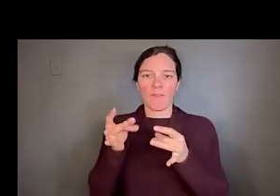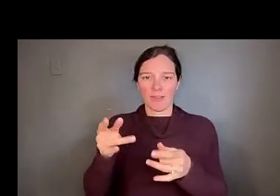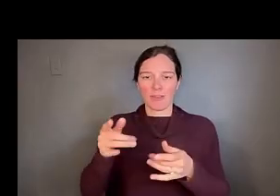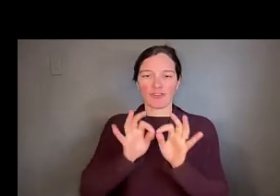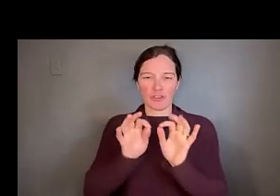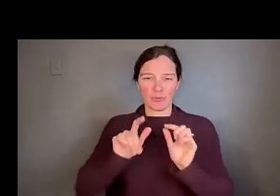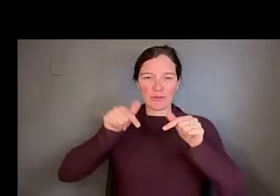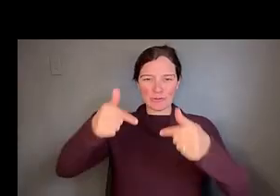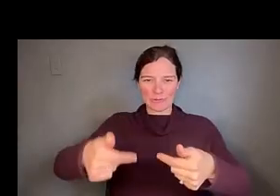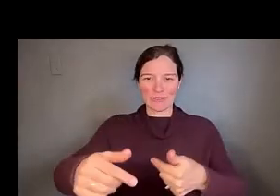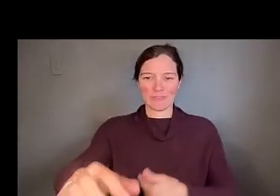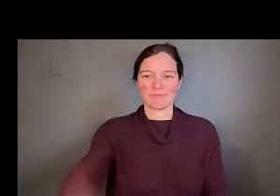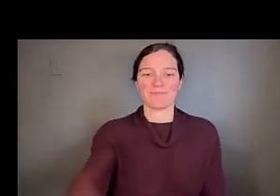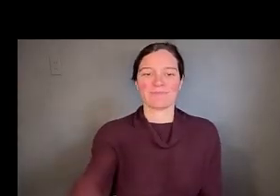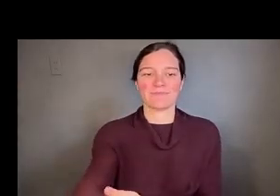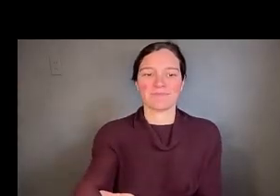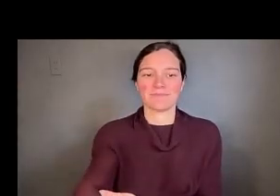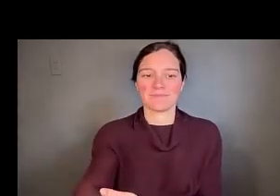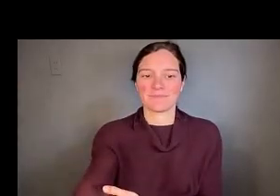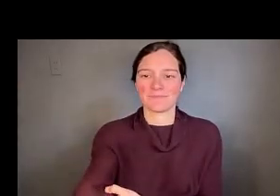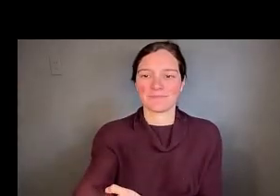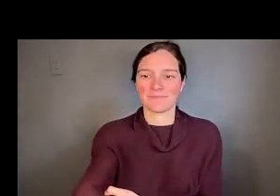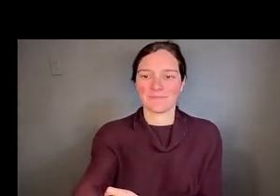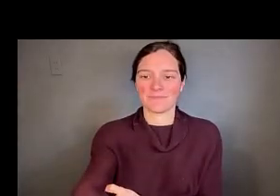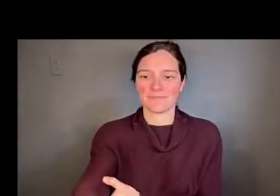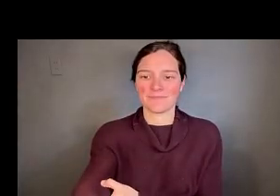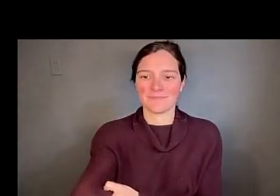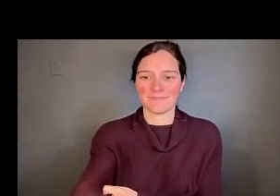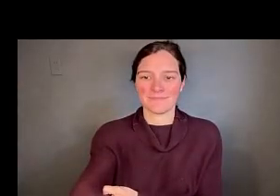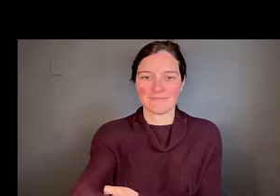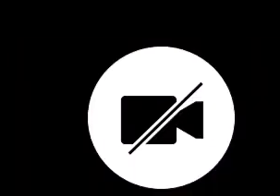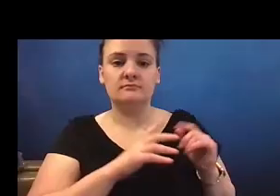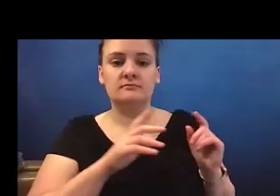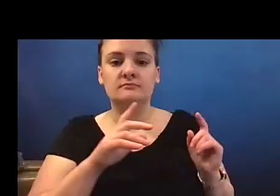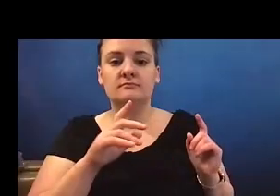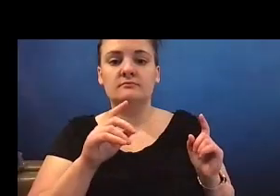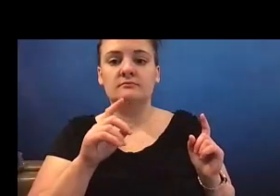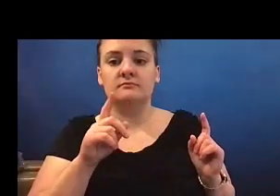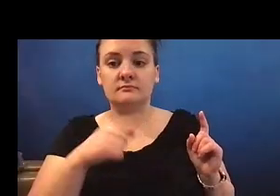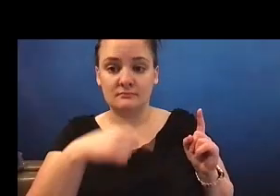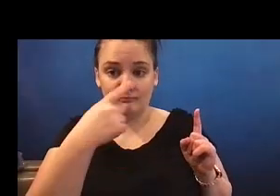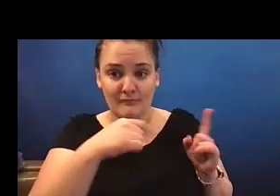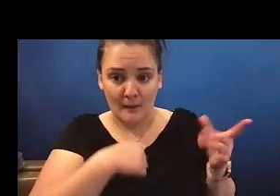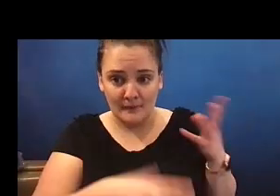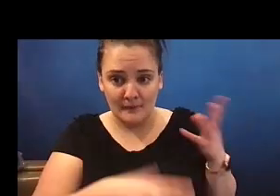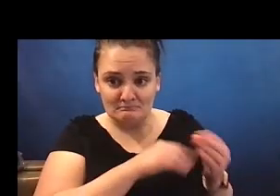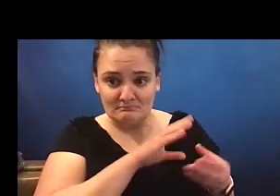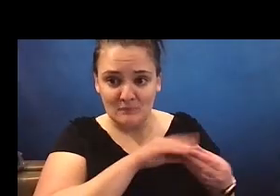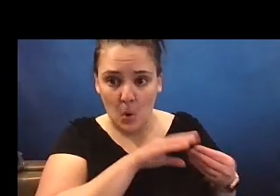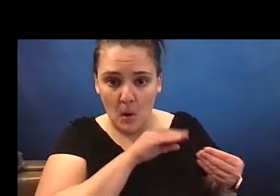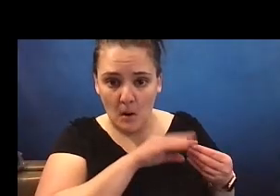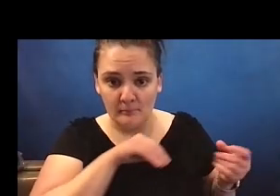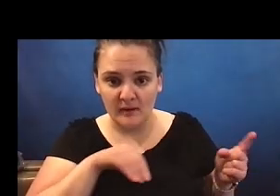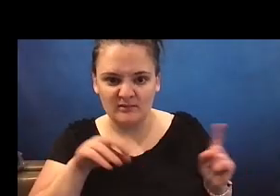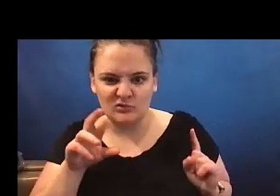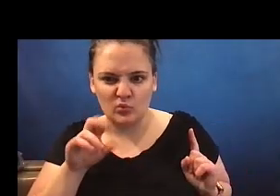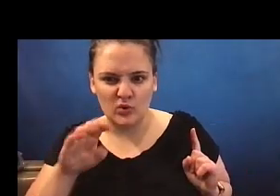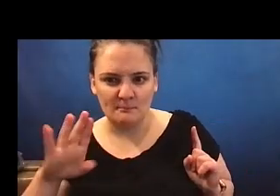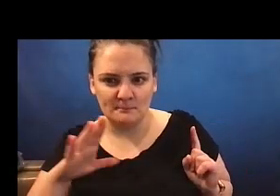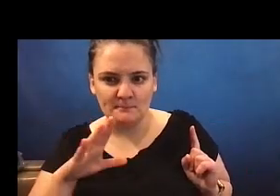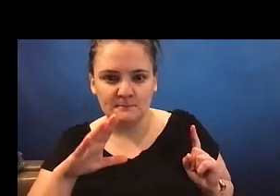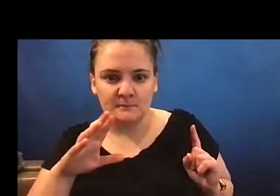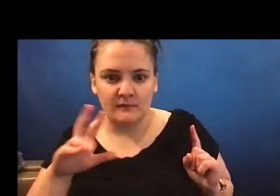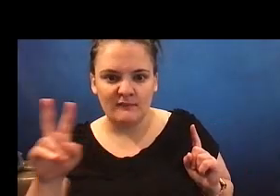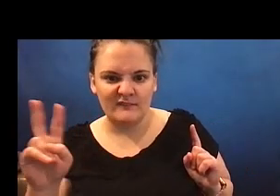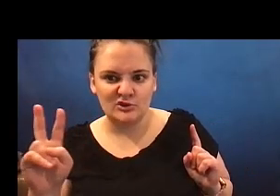operation. Yeah, I could, Thank if I could chime in a little Please. bit. I know right now we're looking at some legislation